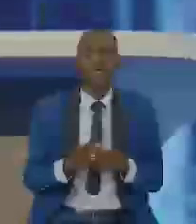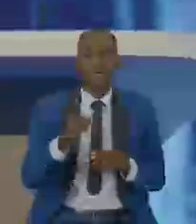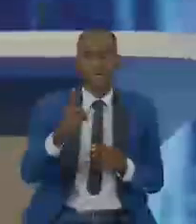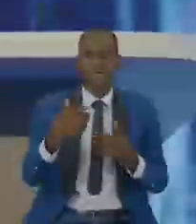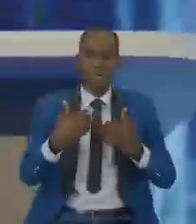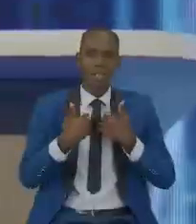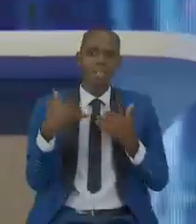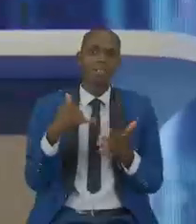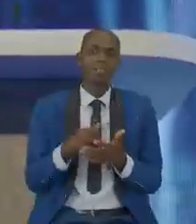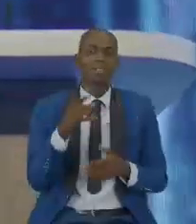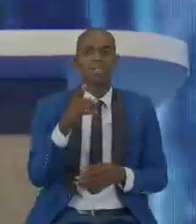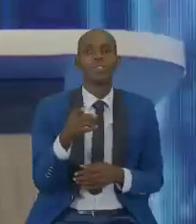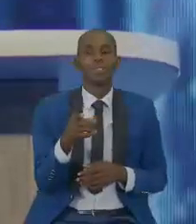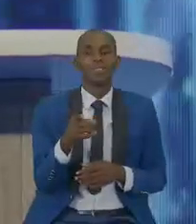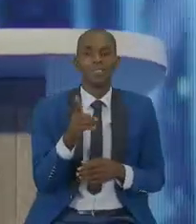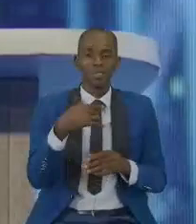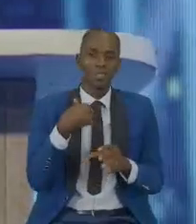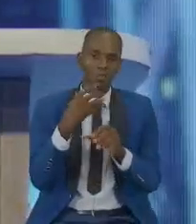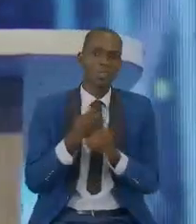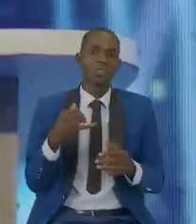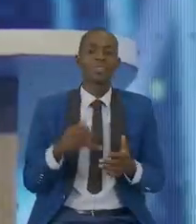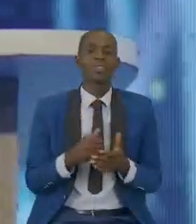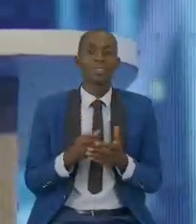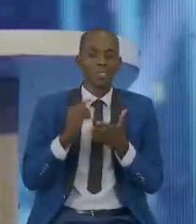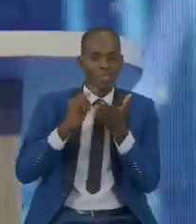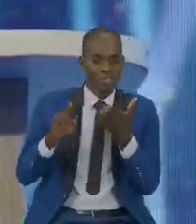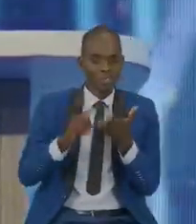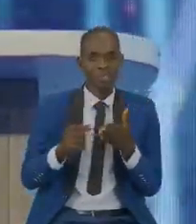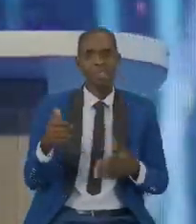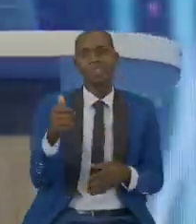Realization, you've got it. Check up yourself,